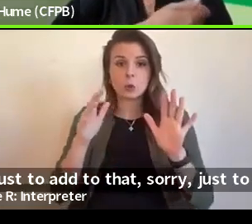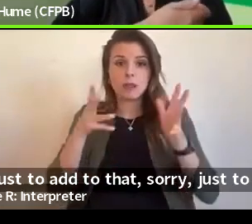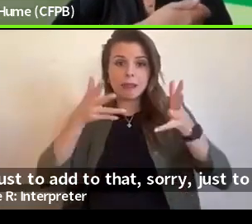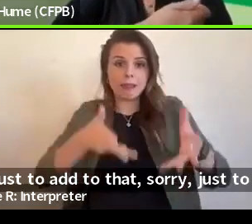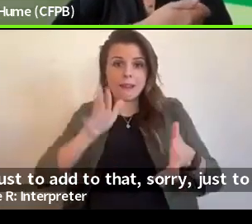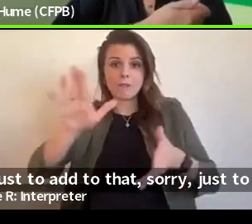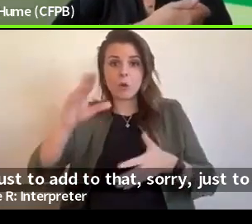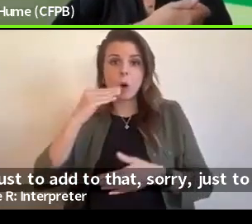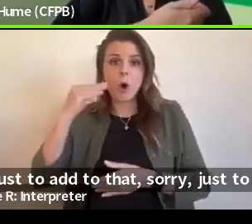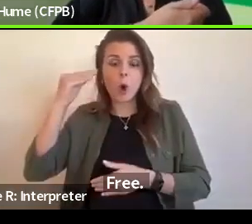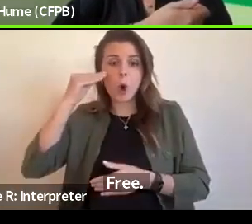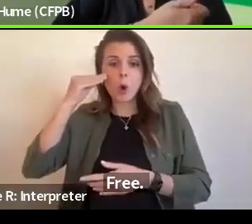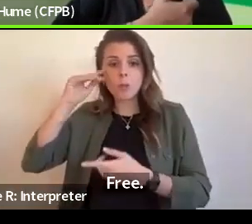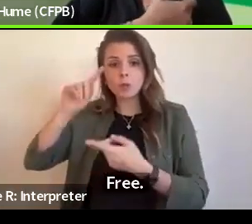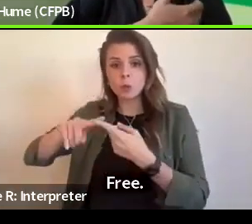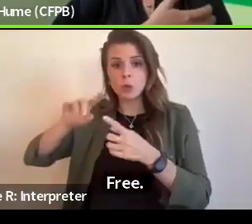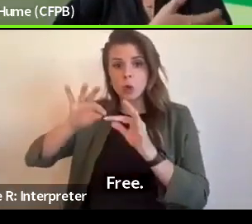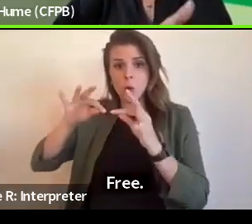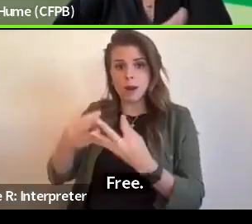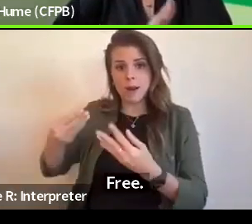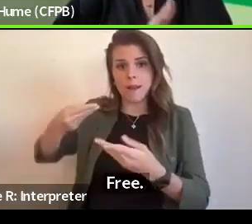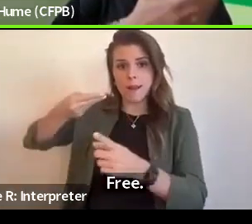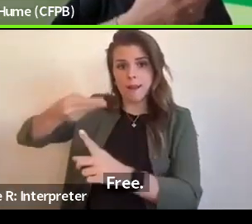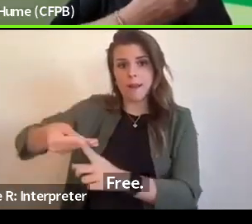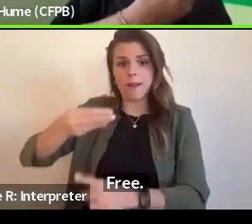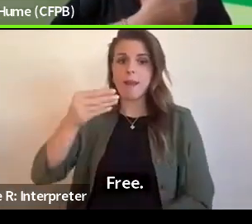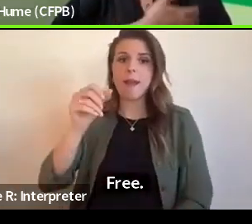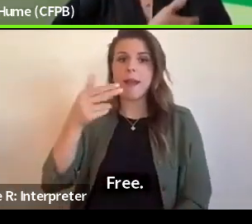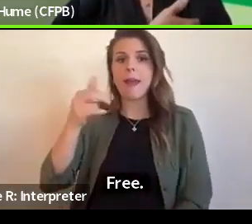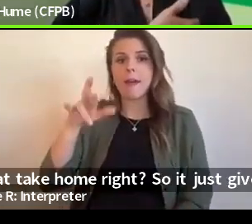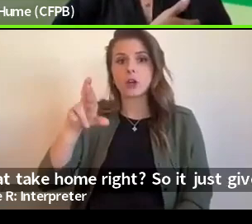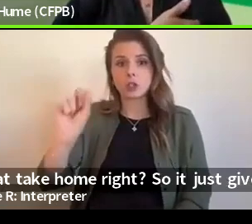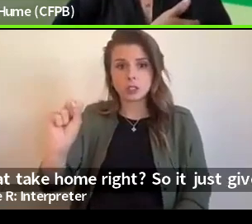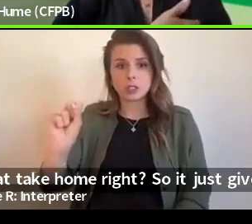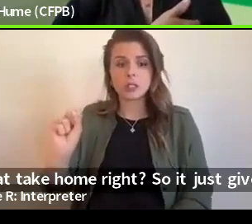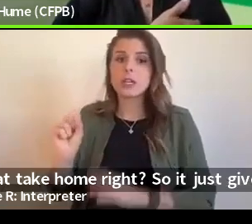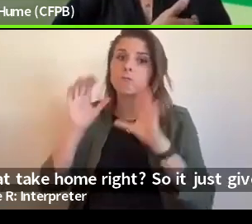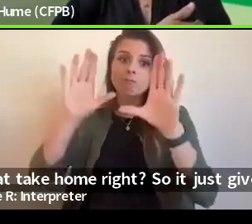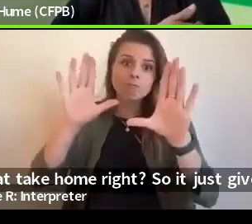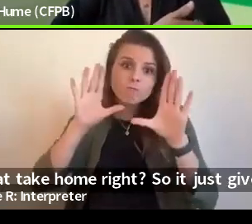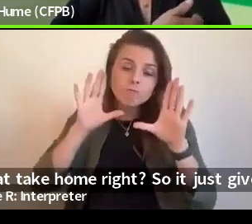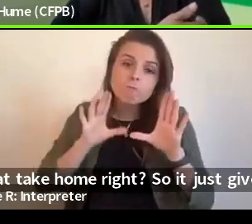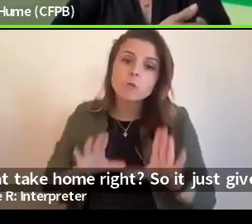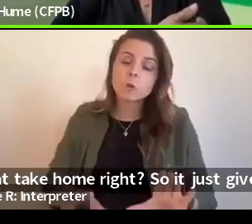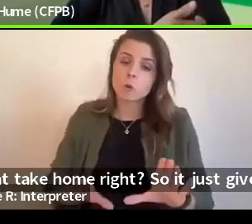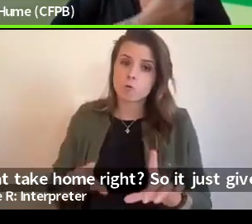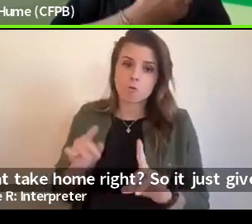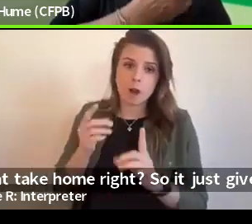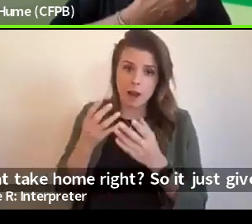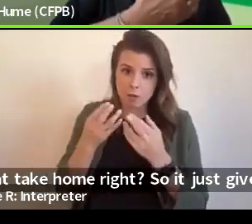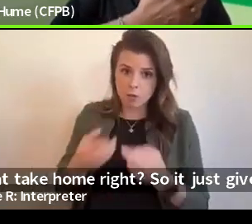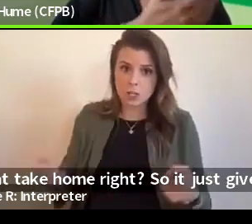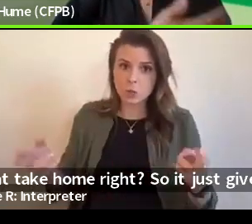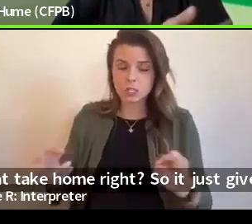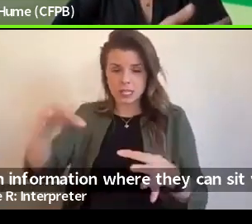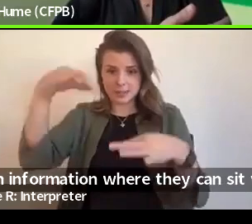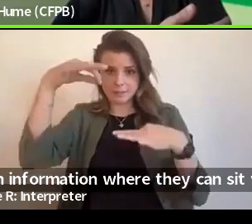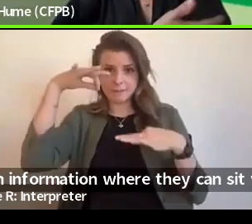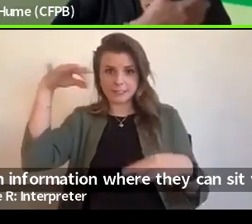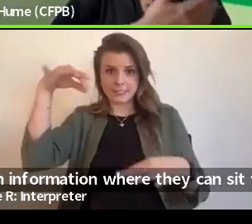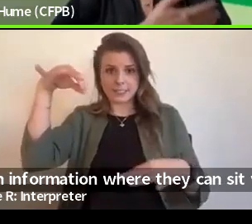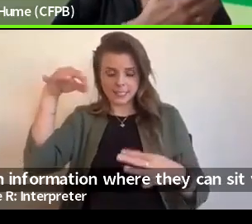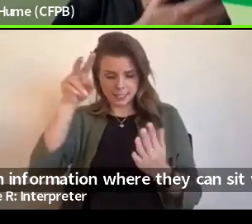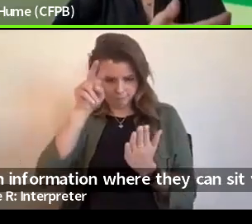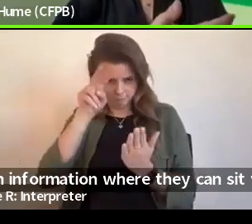heirs is a great take home, right? So it just gives them enough information where they can sit with it, read with it, and then